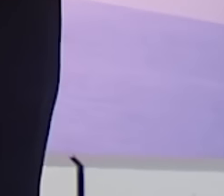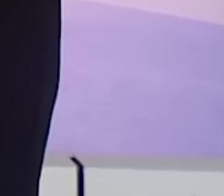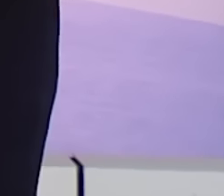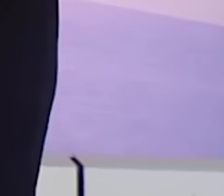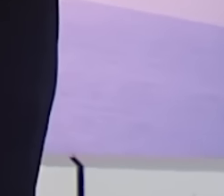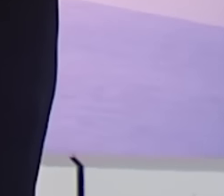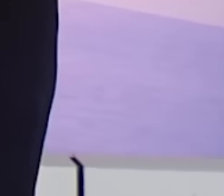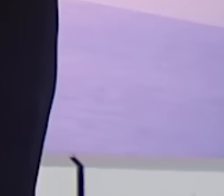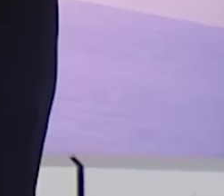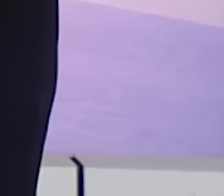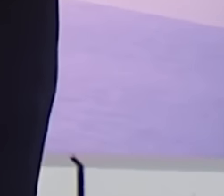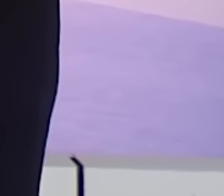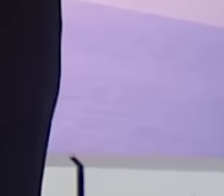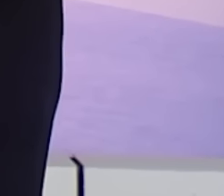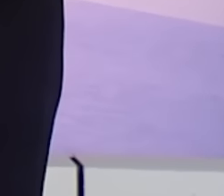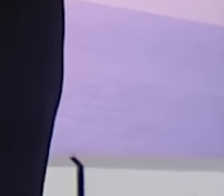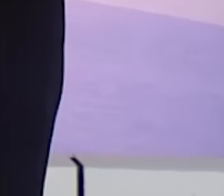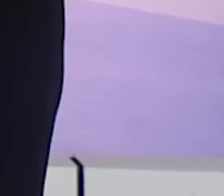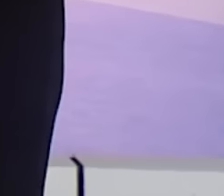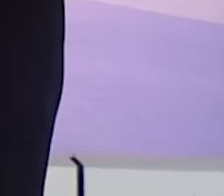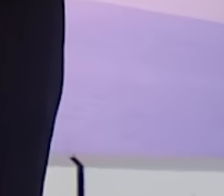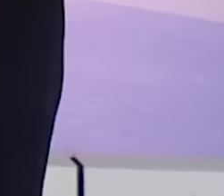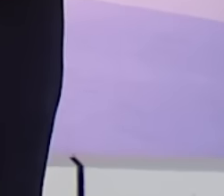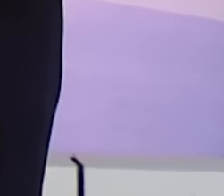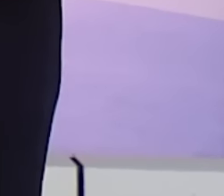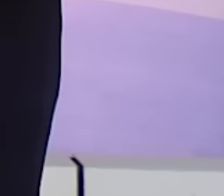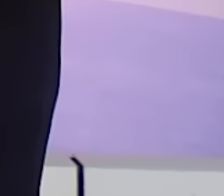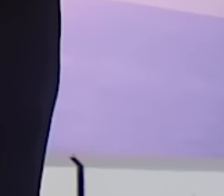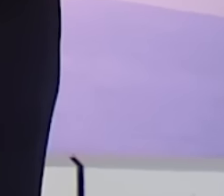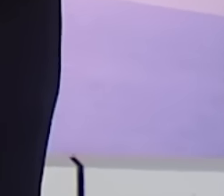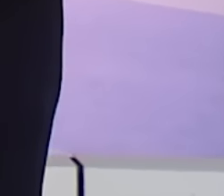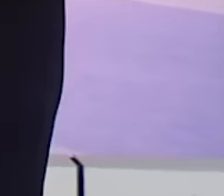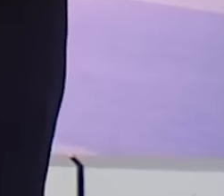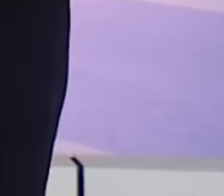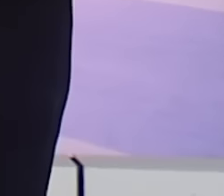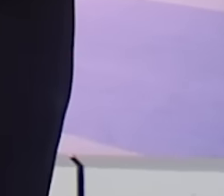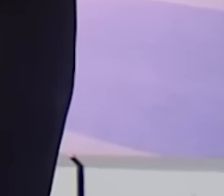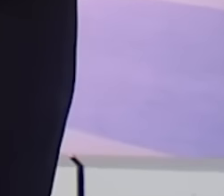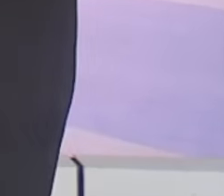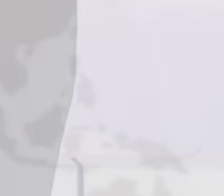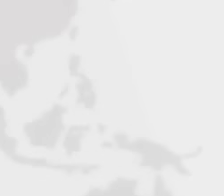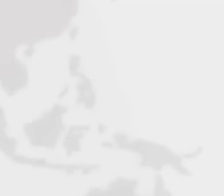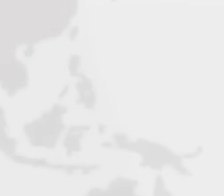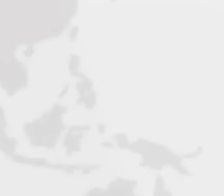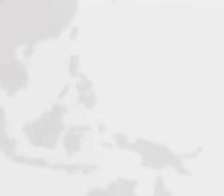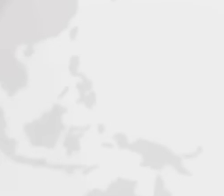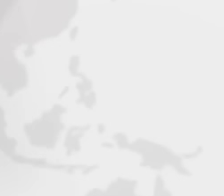saksi. Mag-subscribe sa GMA Integrated News sa YouTube para sa iba't ibang balita.